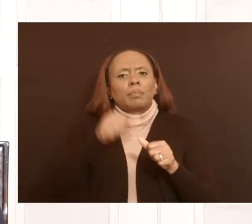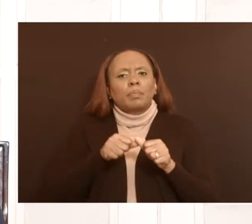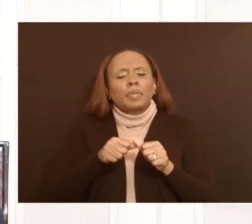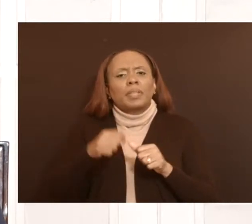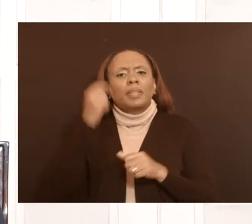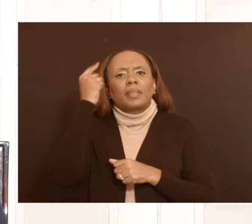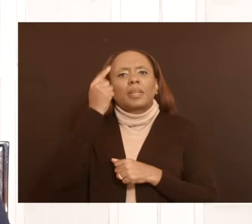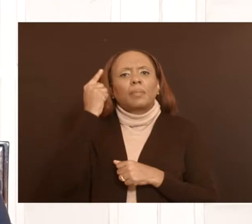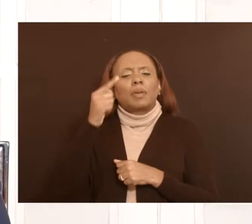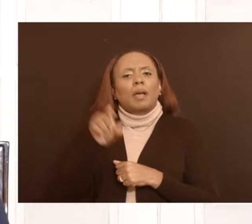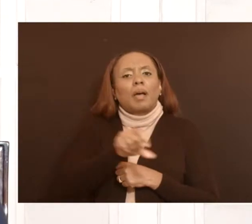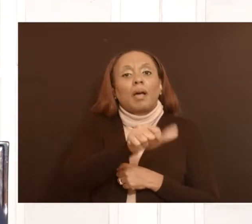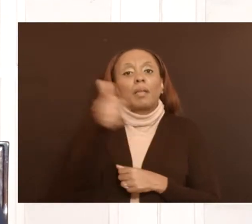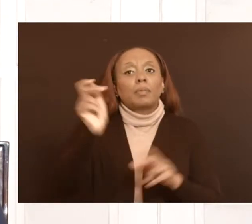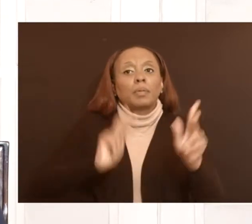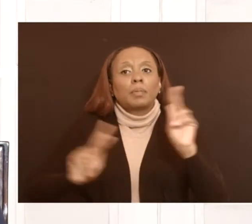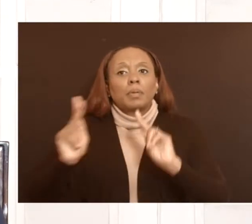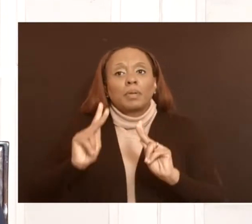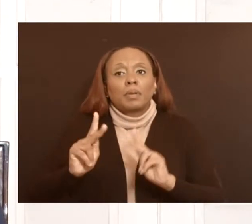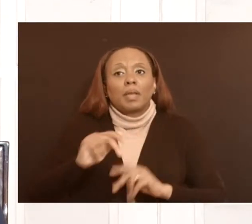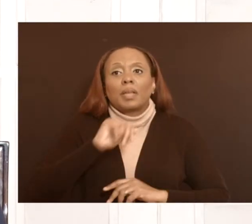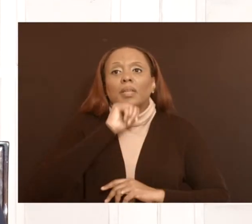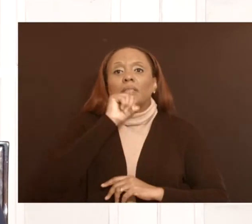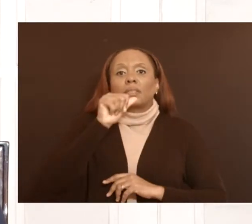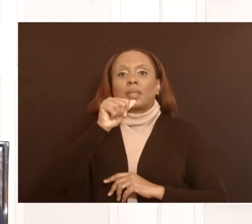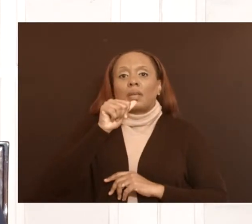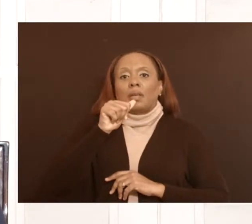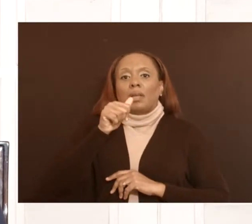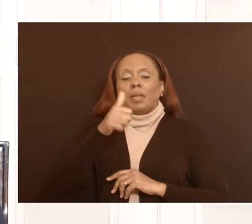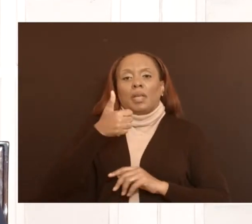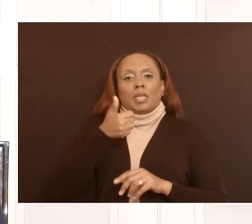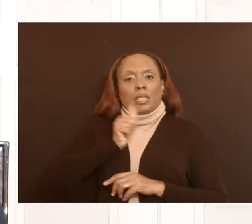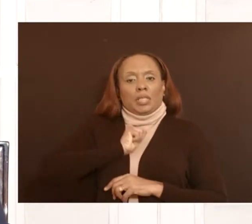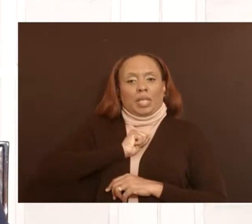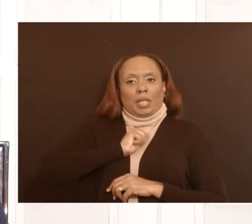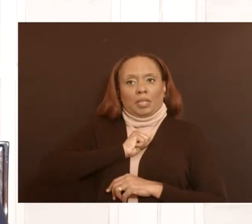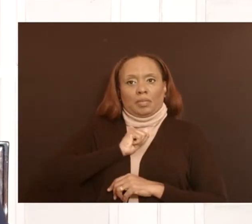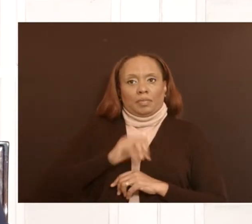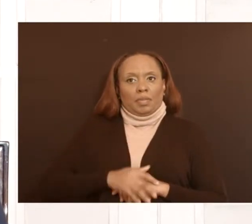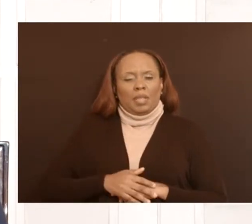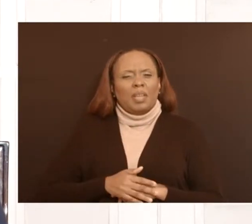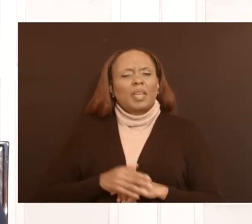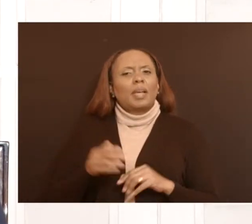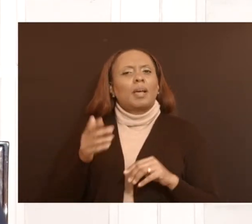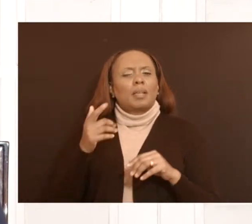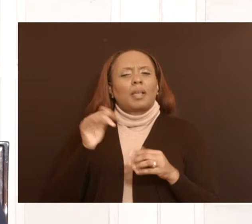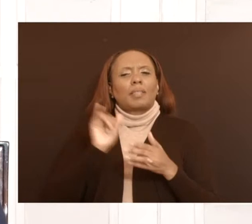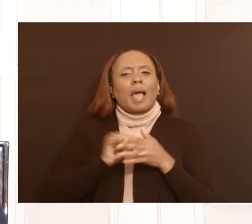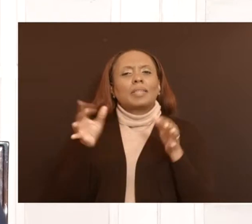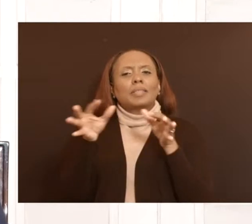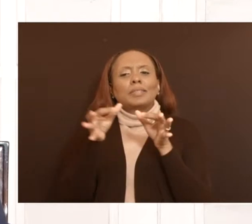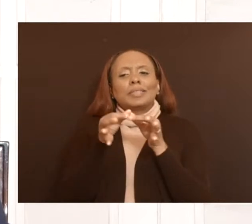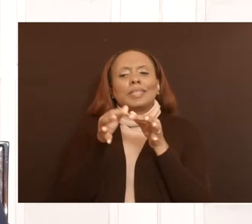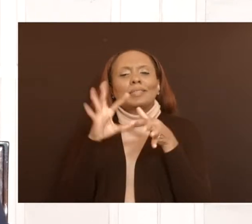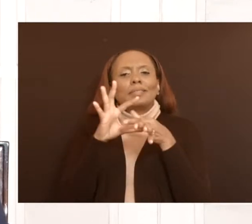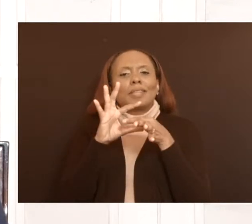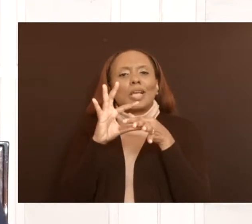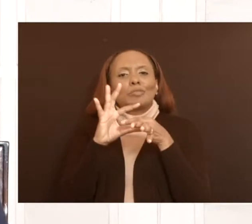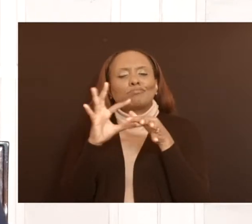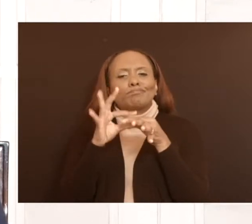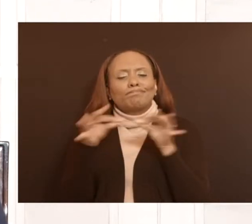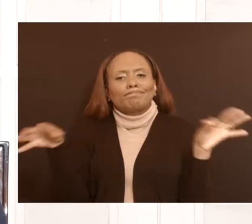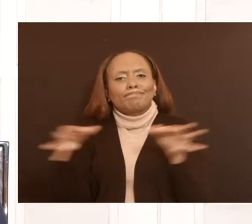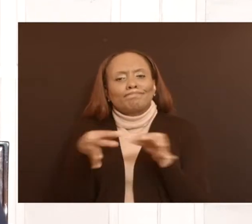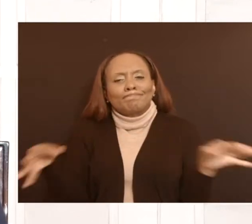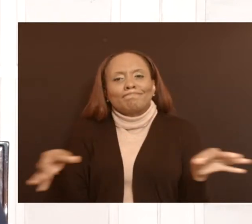something that some of you who went to particular school out there might know what that means. And I say that to say this. Look, what is important